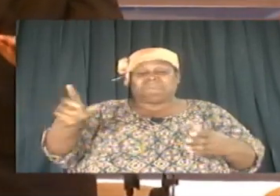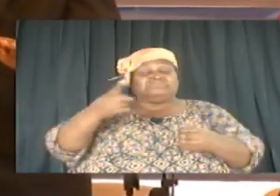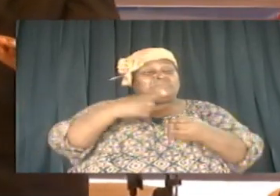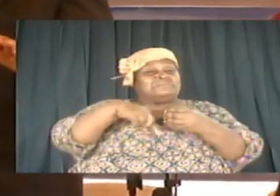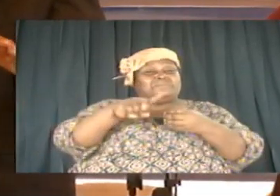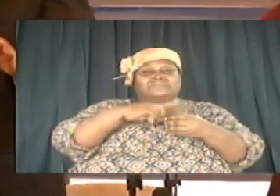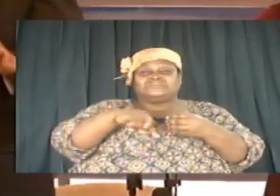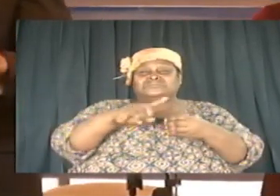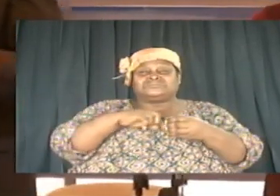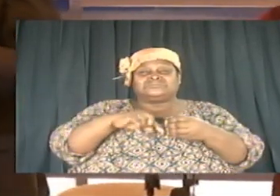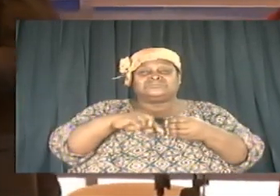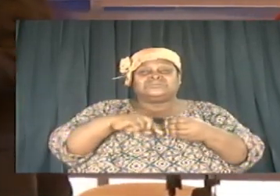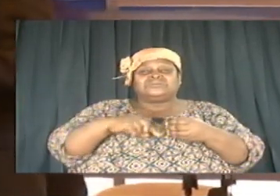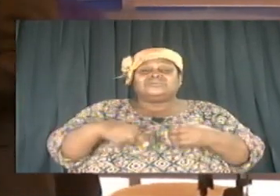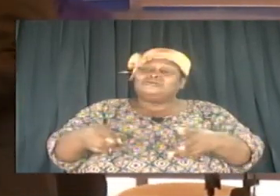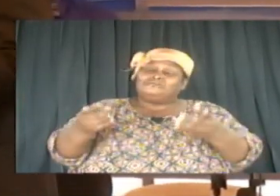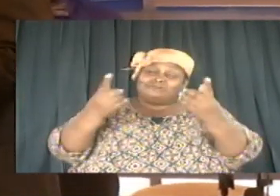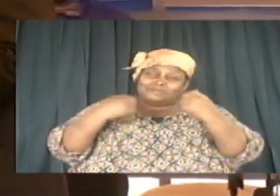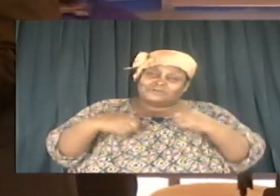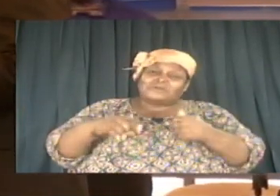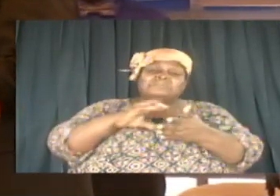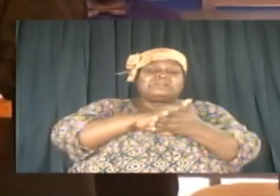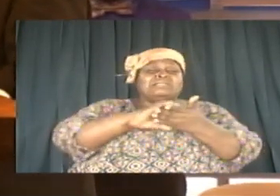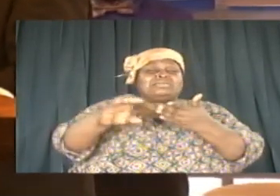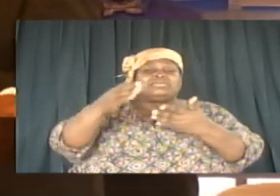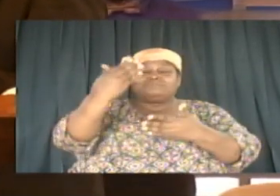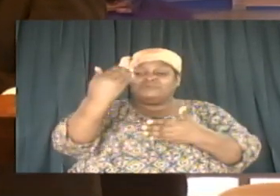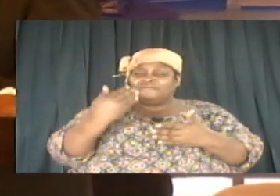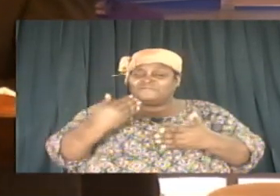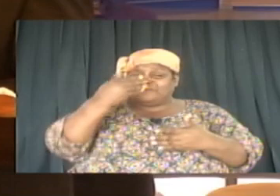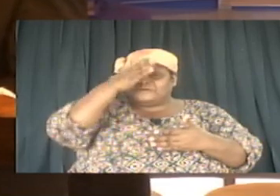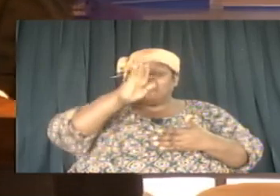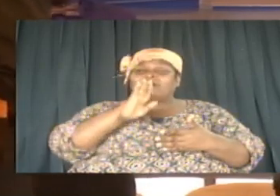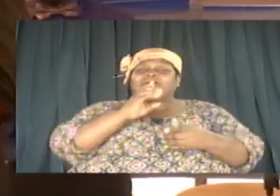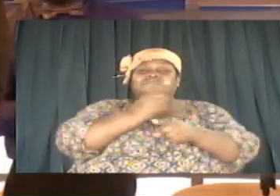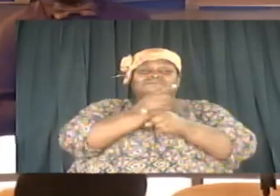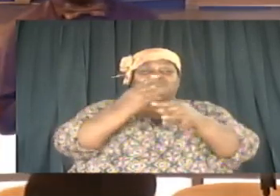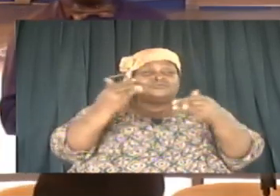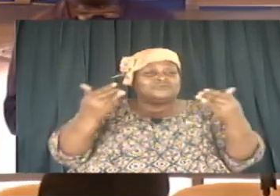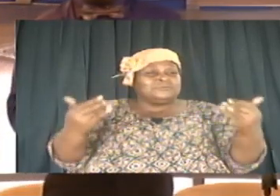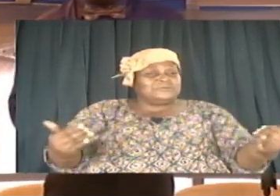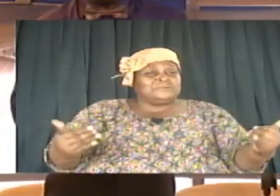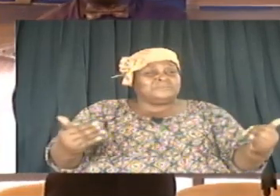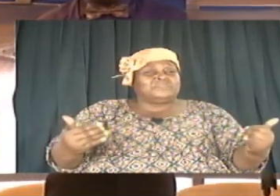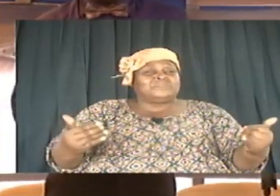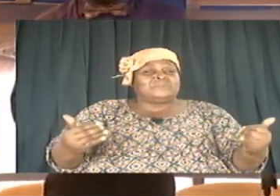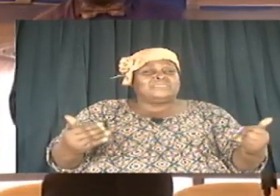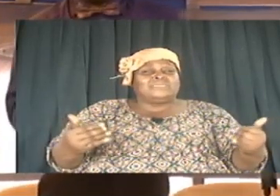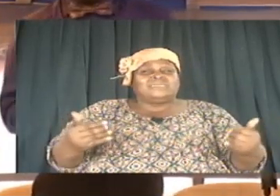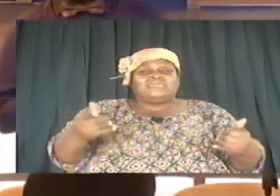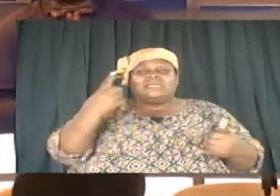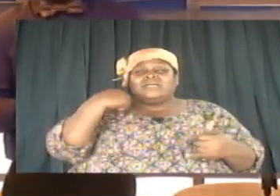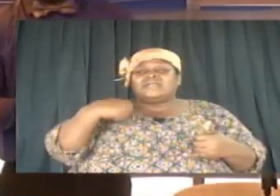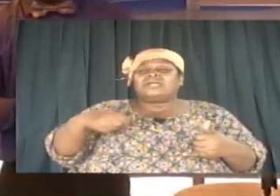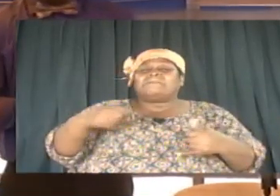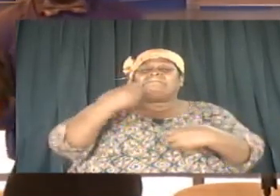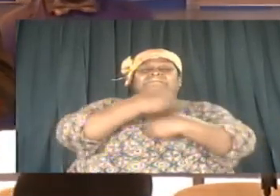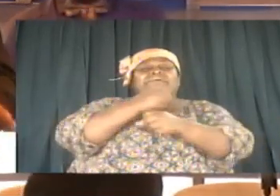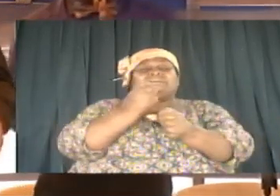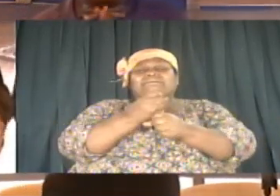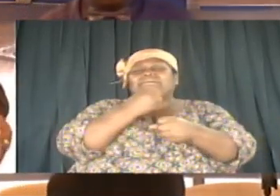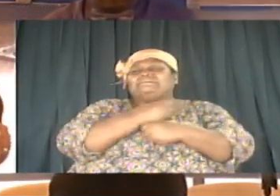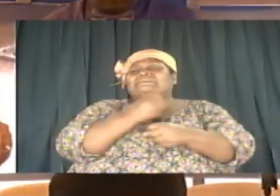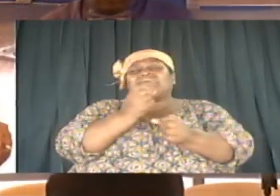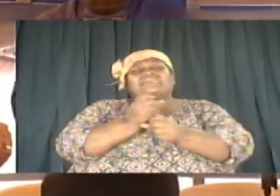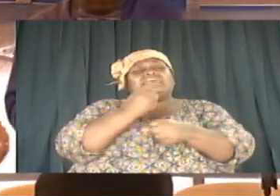we are going to come clean right now before Almighty God, because we are going to make it count right now. This